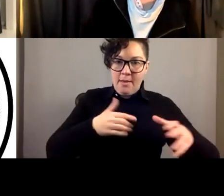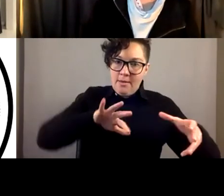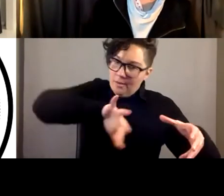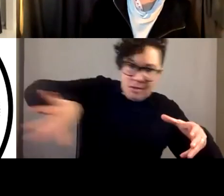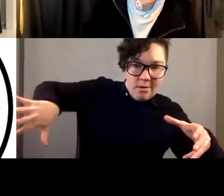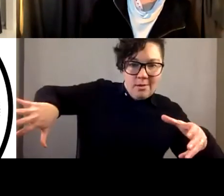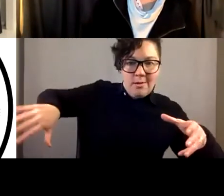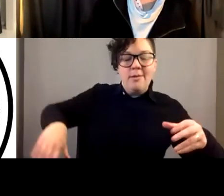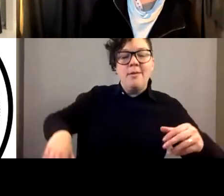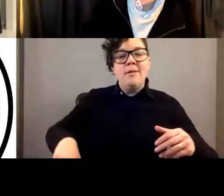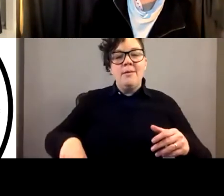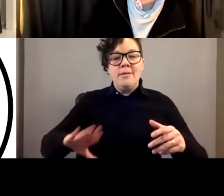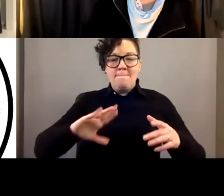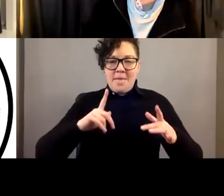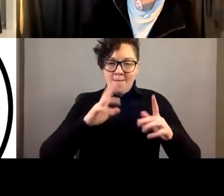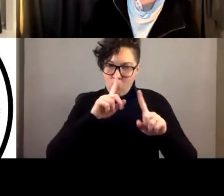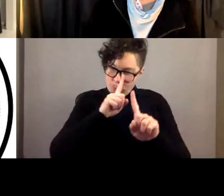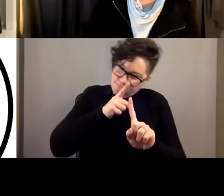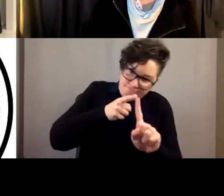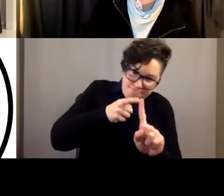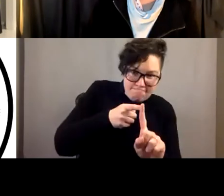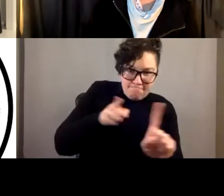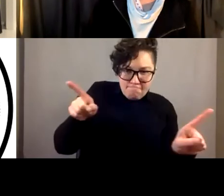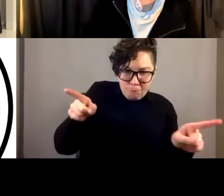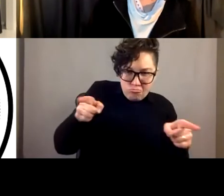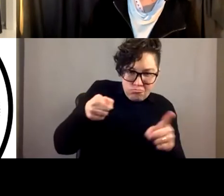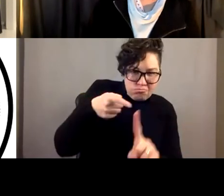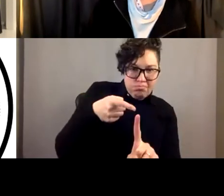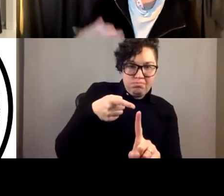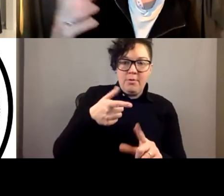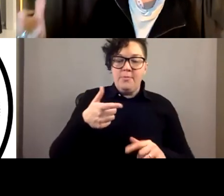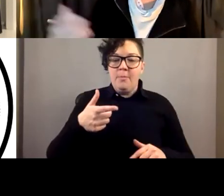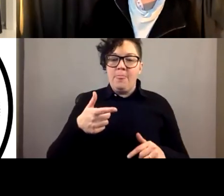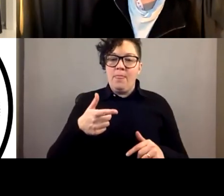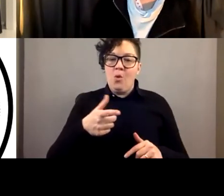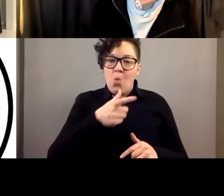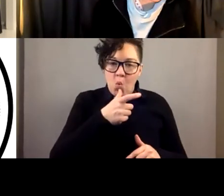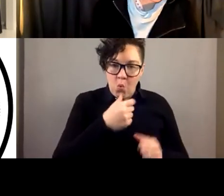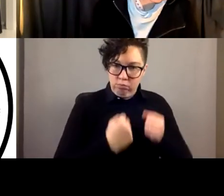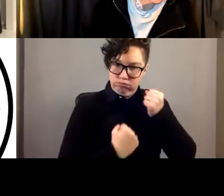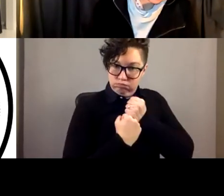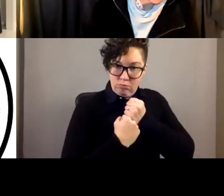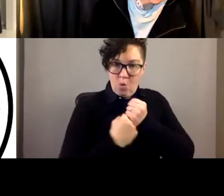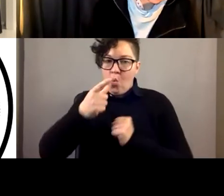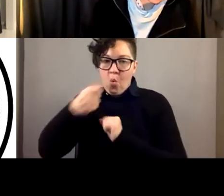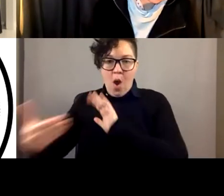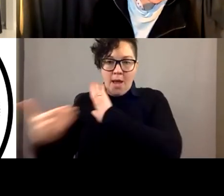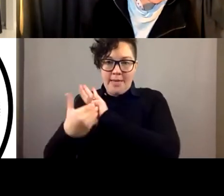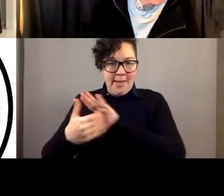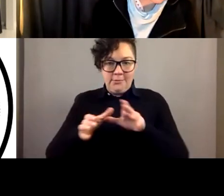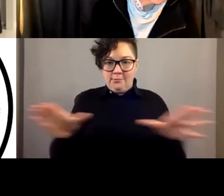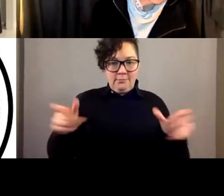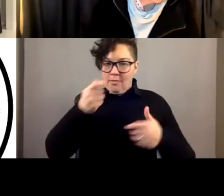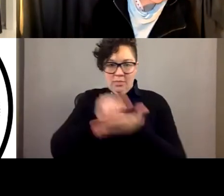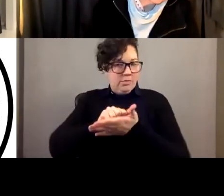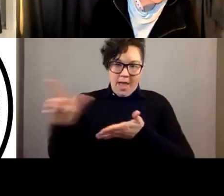you know, circle of those who are mm-hmm. with him and those who are against. And I think that